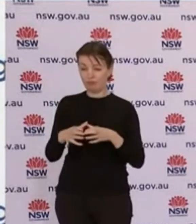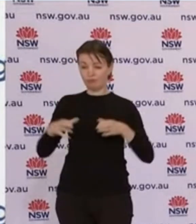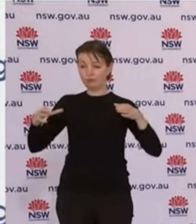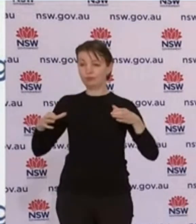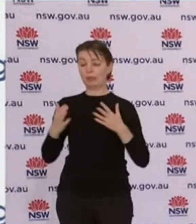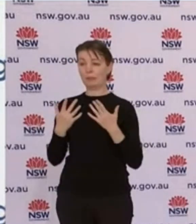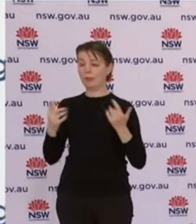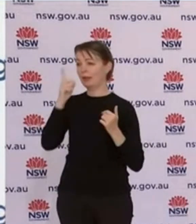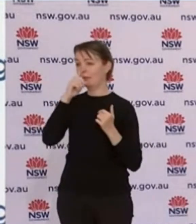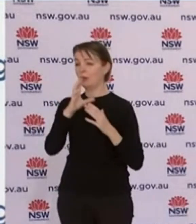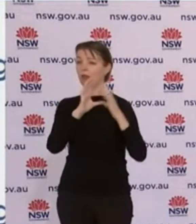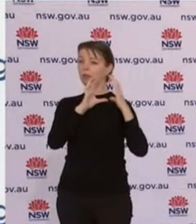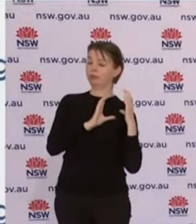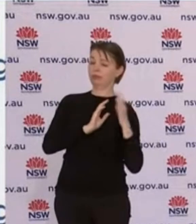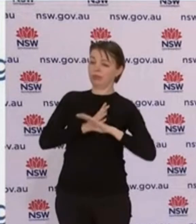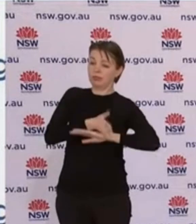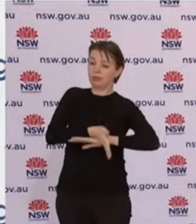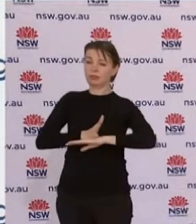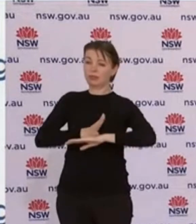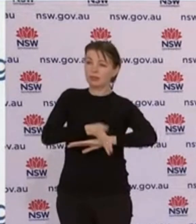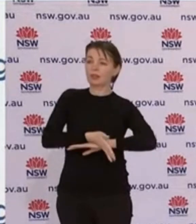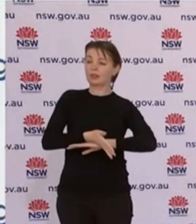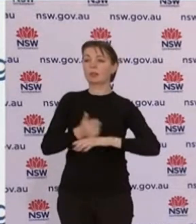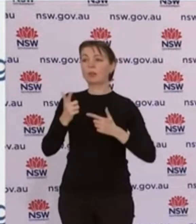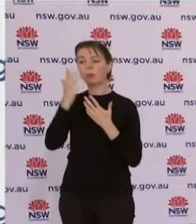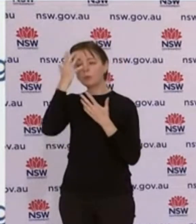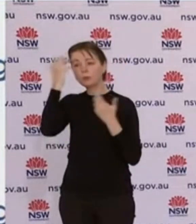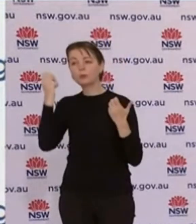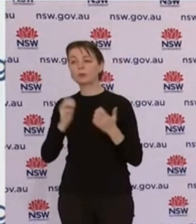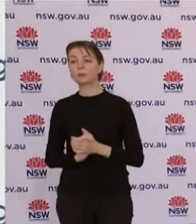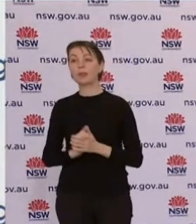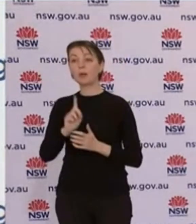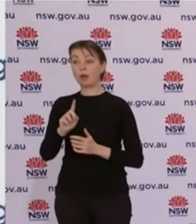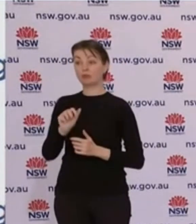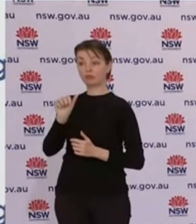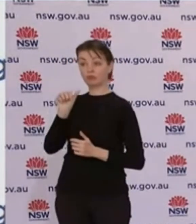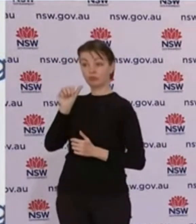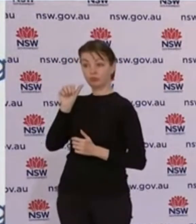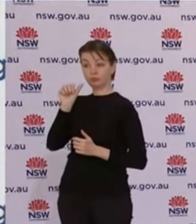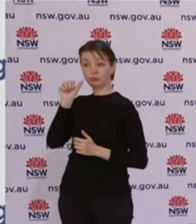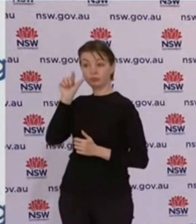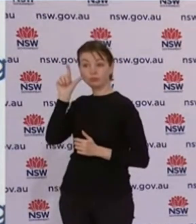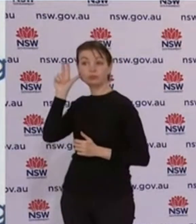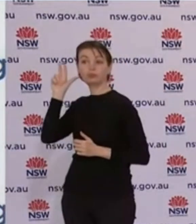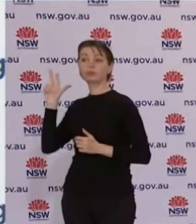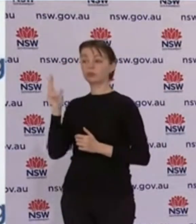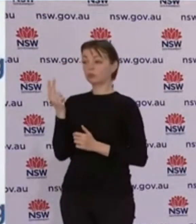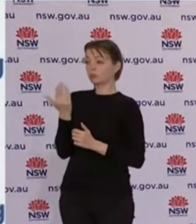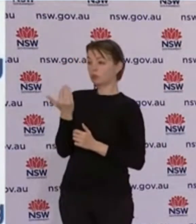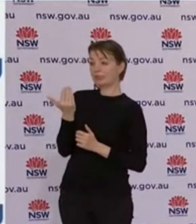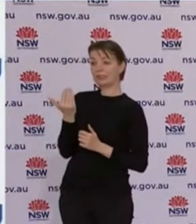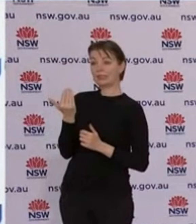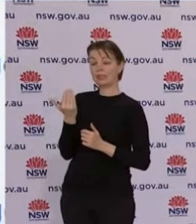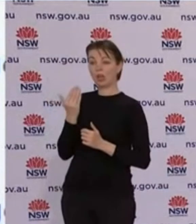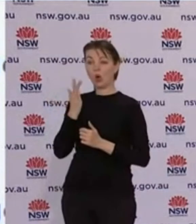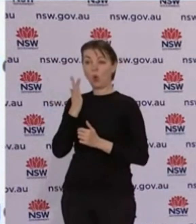demand. Some of the changes we have made as well in recent days and from last week is now that